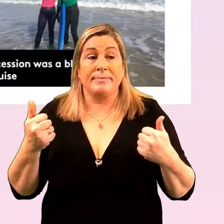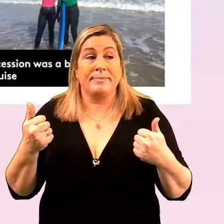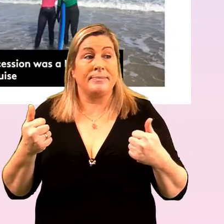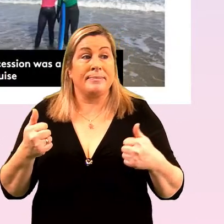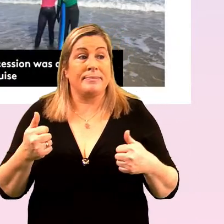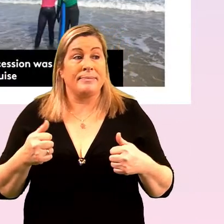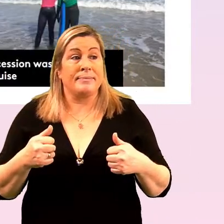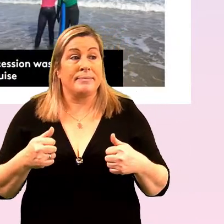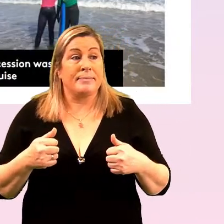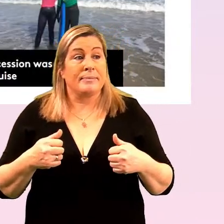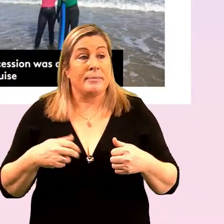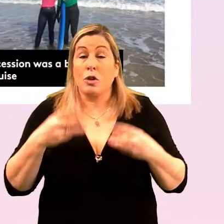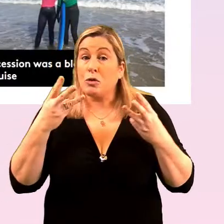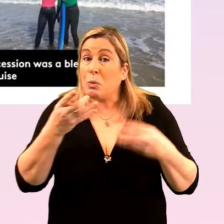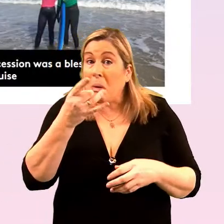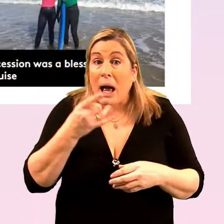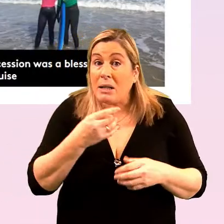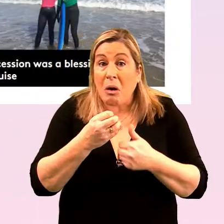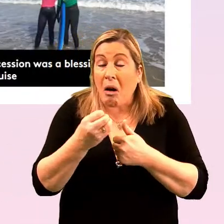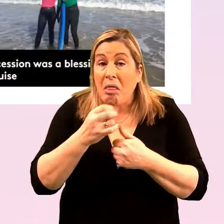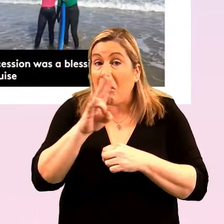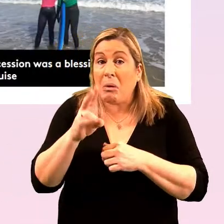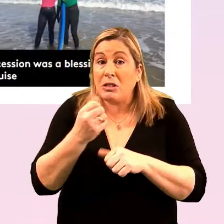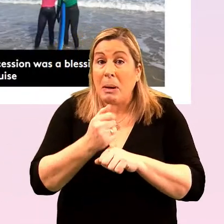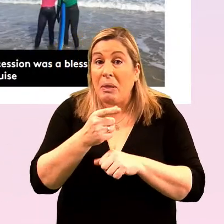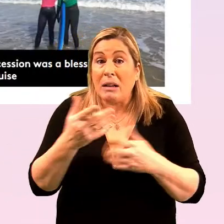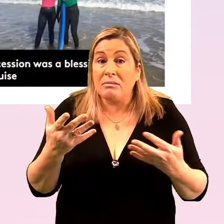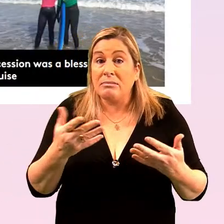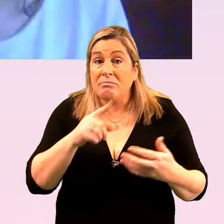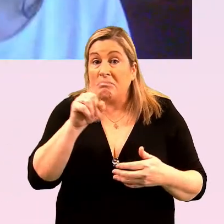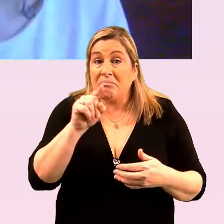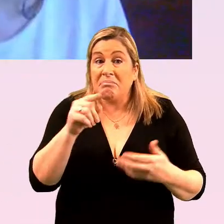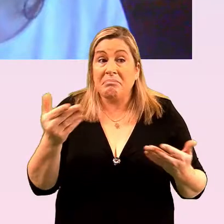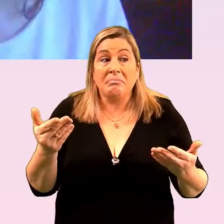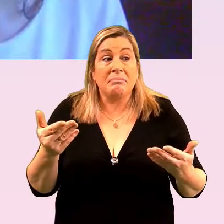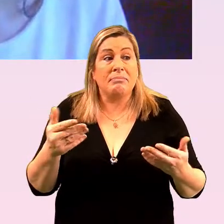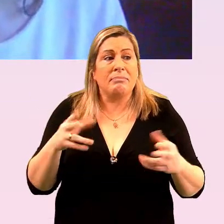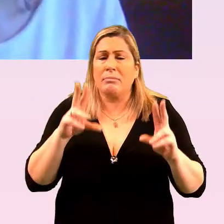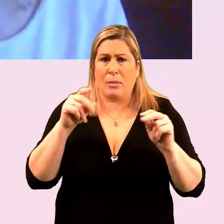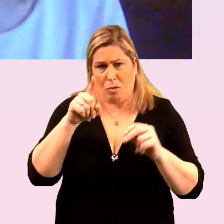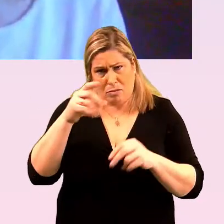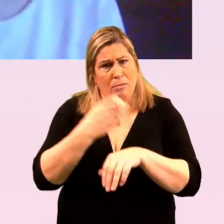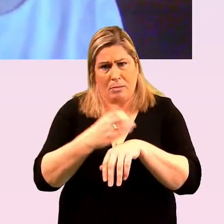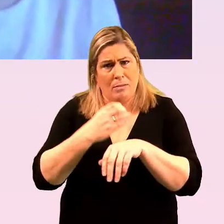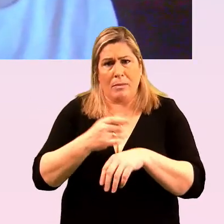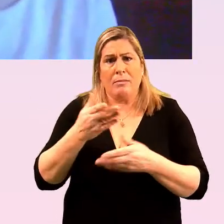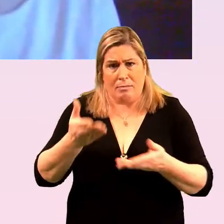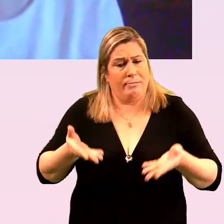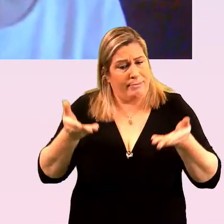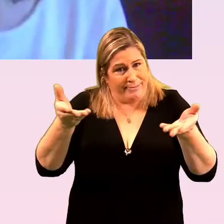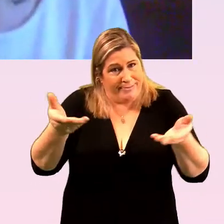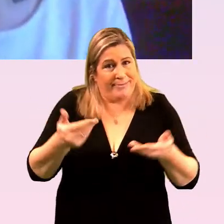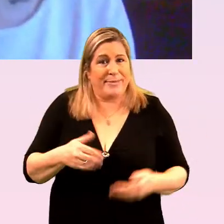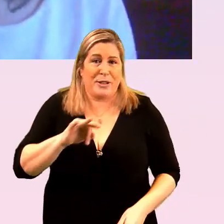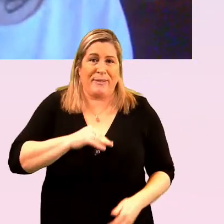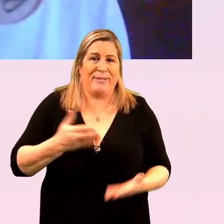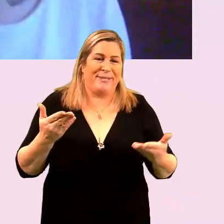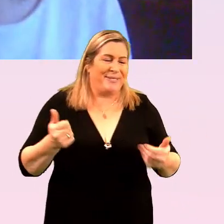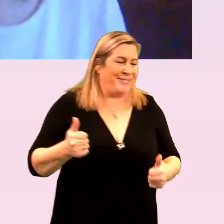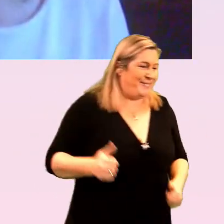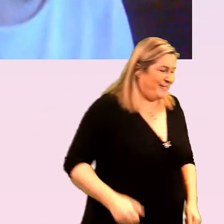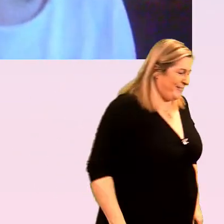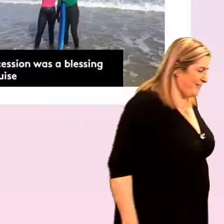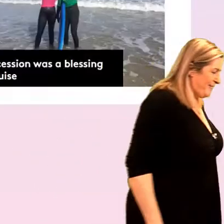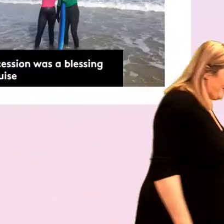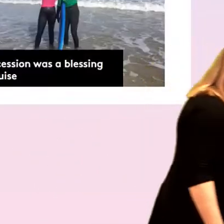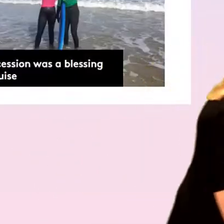Well, or do you want to ask me something about that, Paul? You go on ahead. You take the floor.